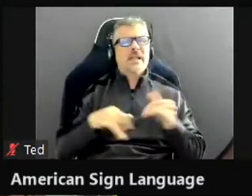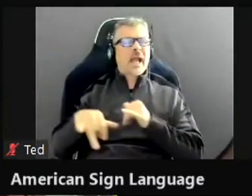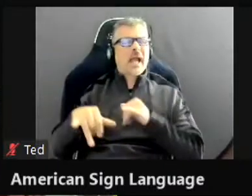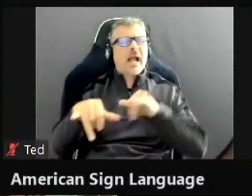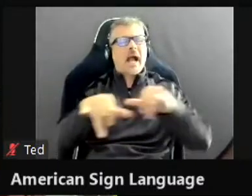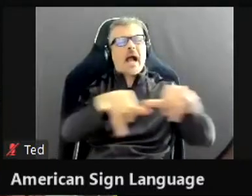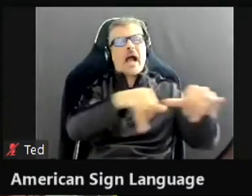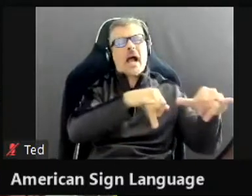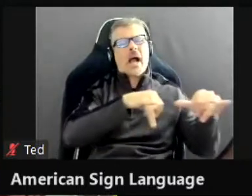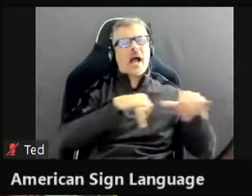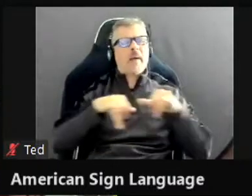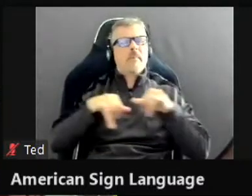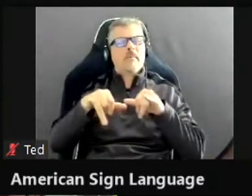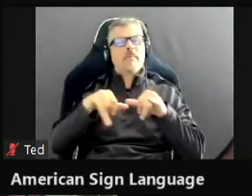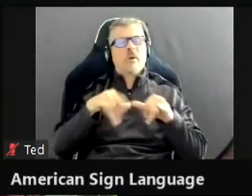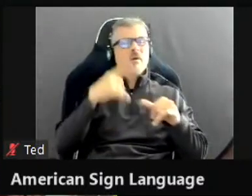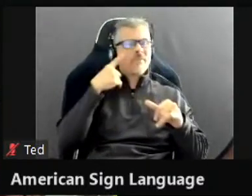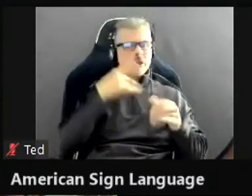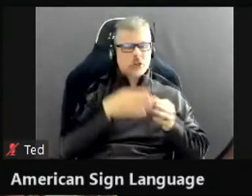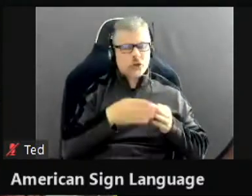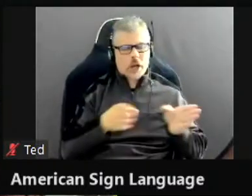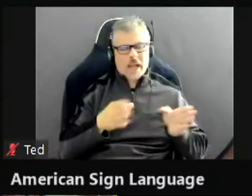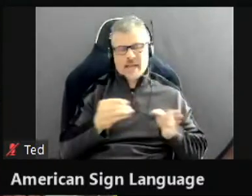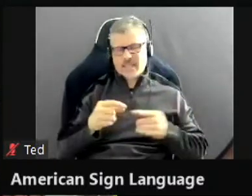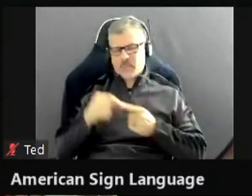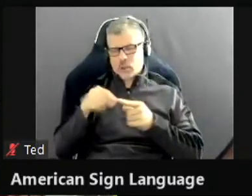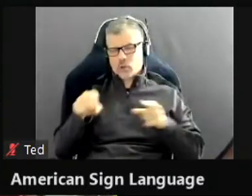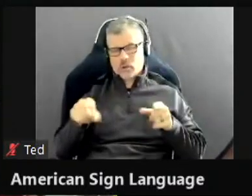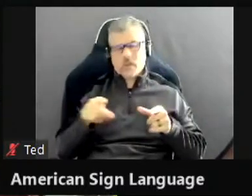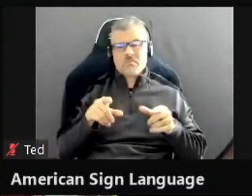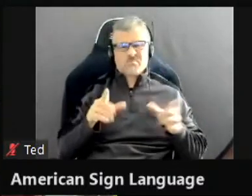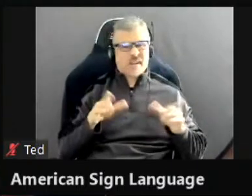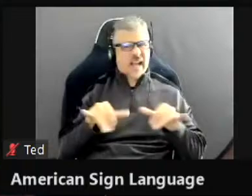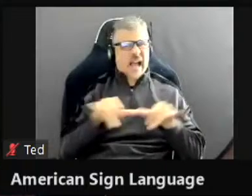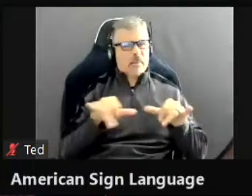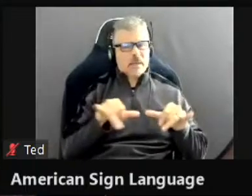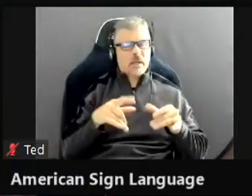what both general and special educators need to have, and then what each one of those kind of